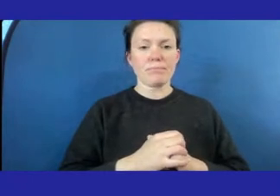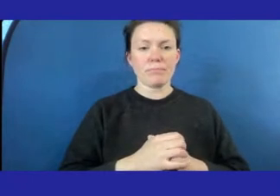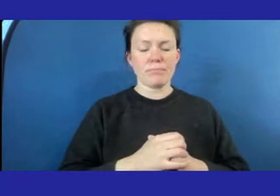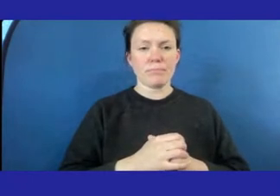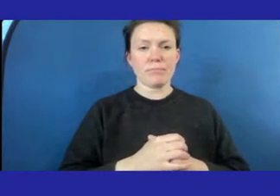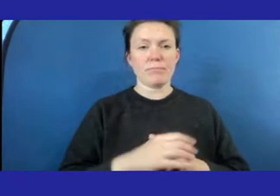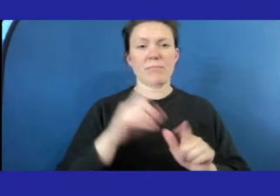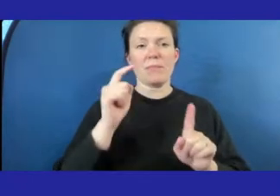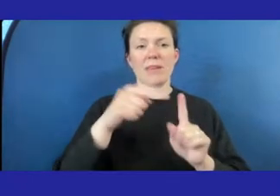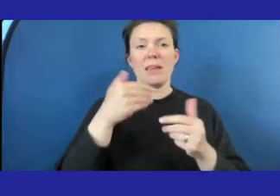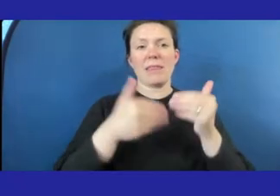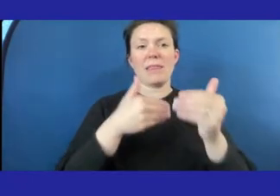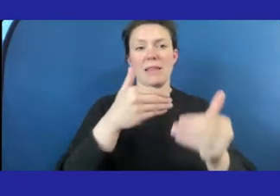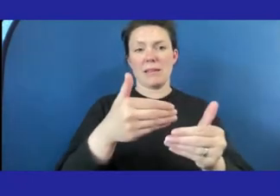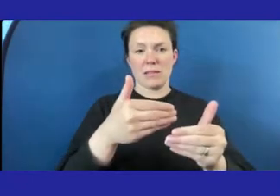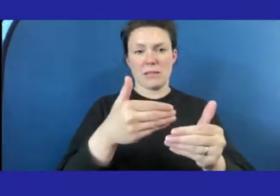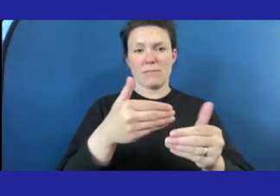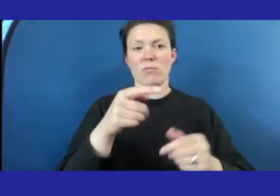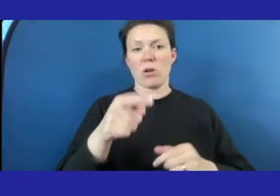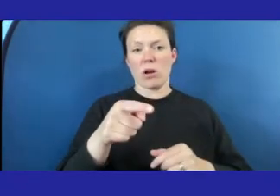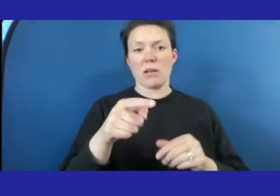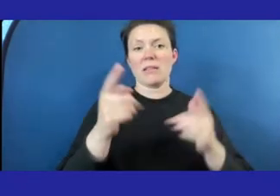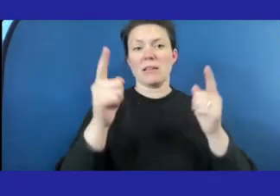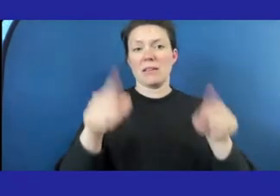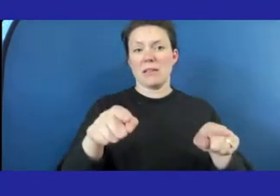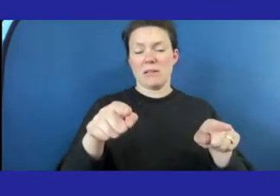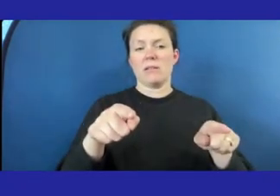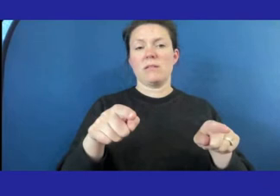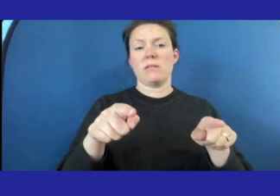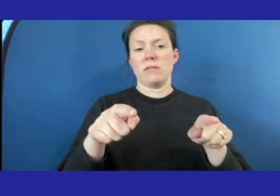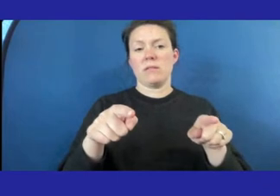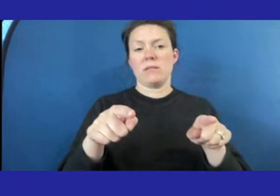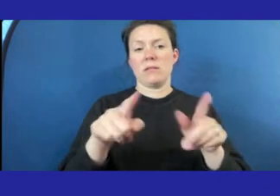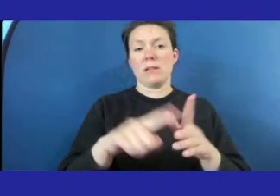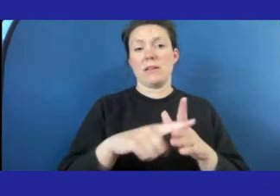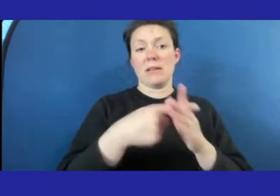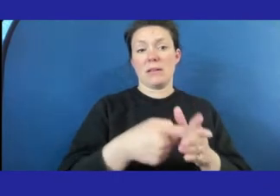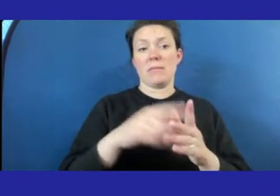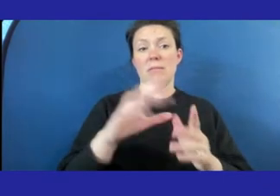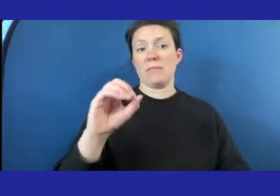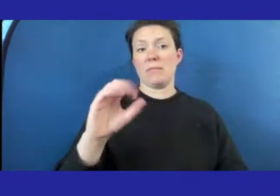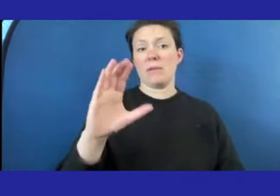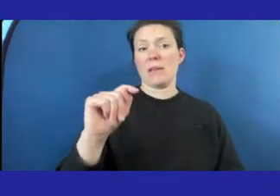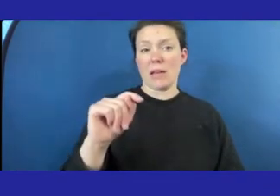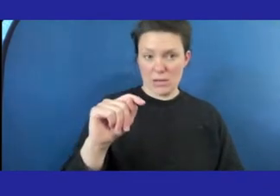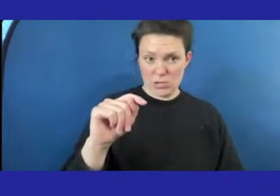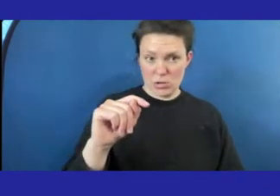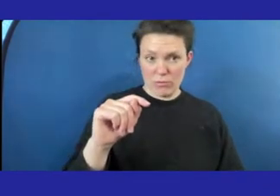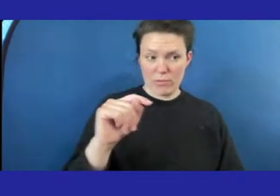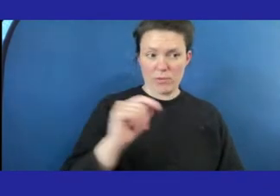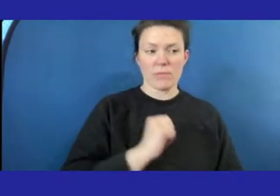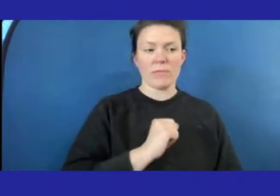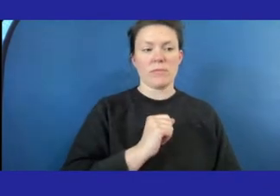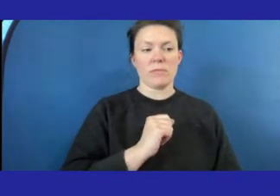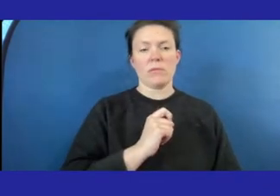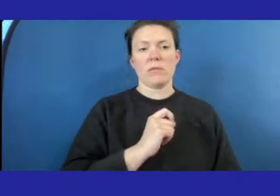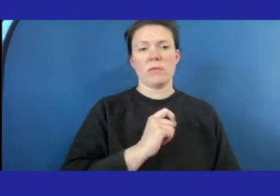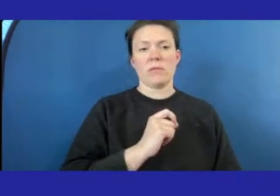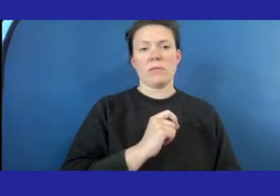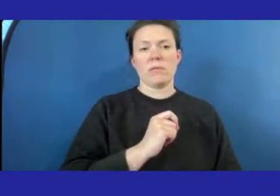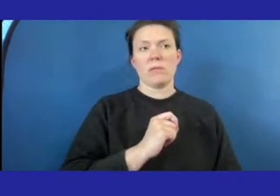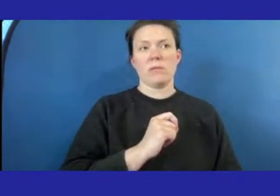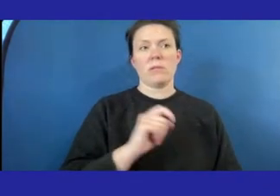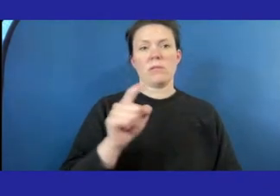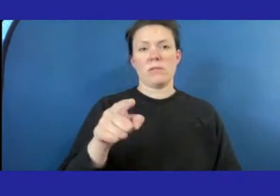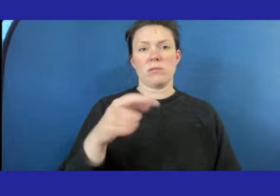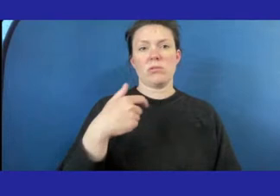This process did take place over beginning in October. We put our